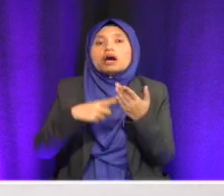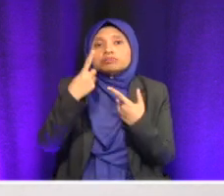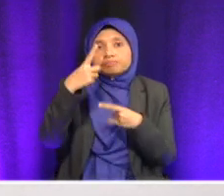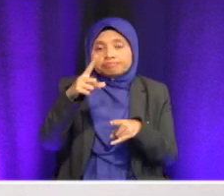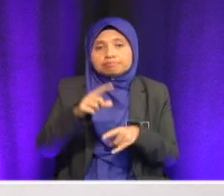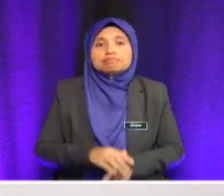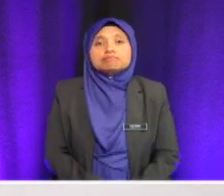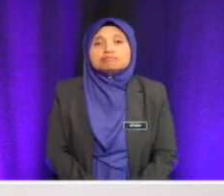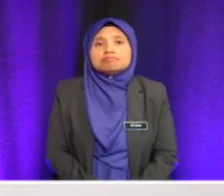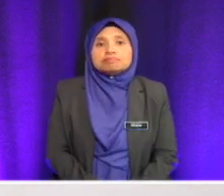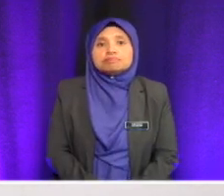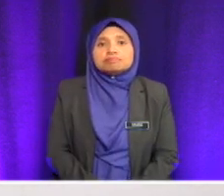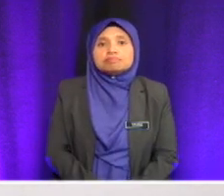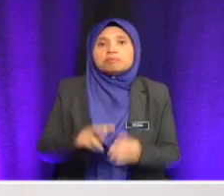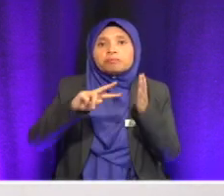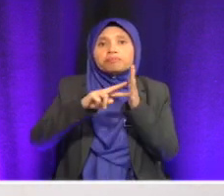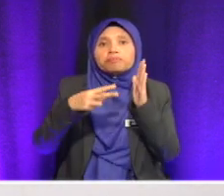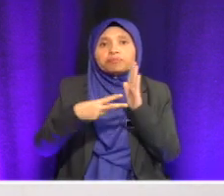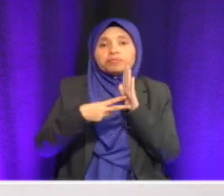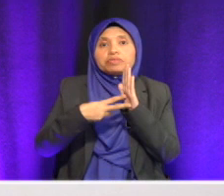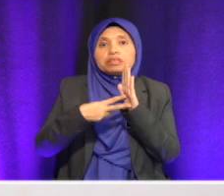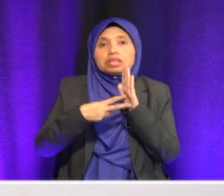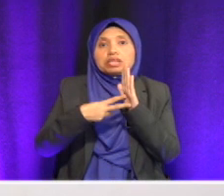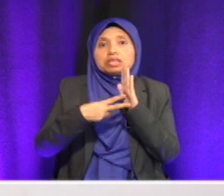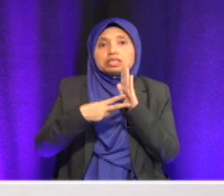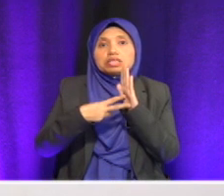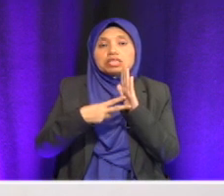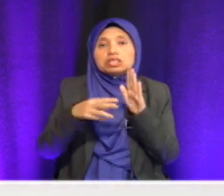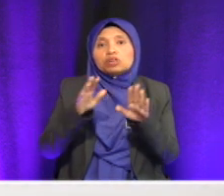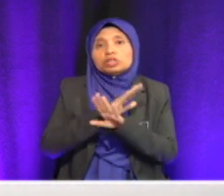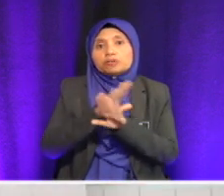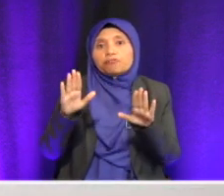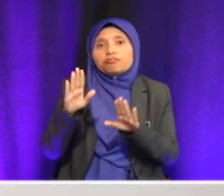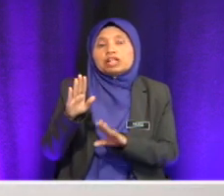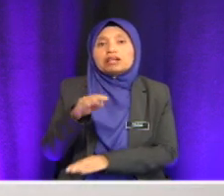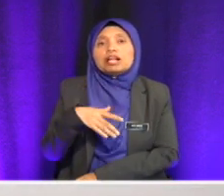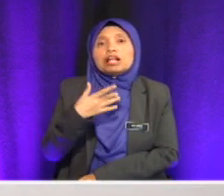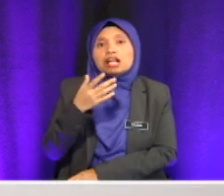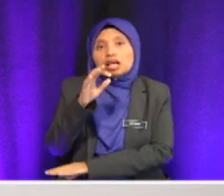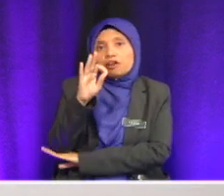Okay. Means not. Okay, it can also mean not fail. Yes. Okay.